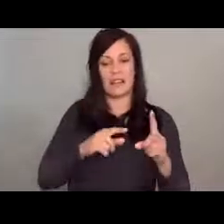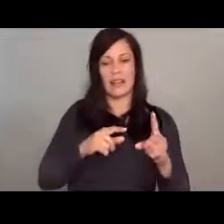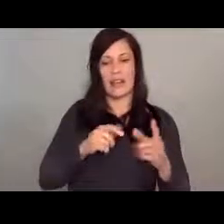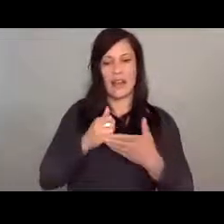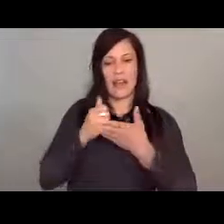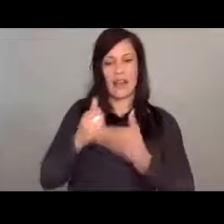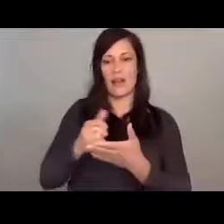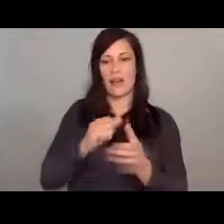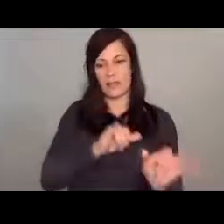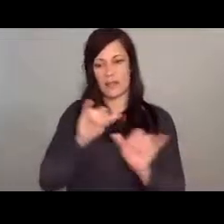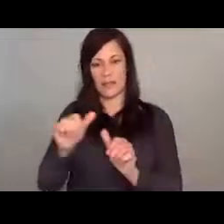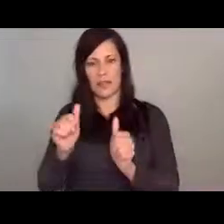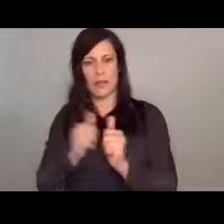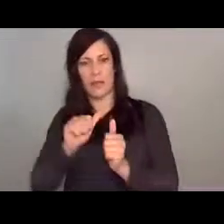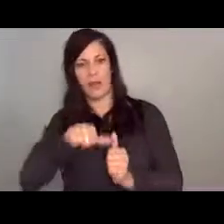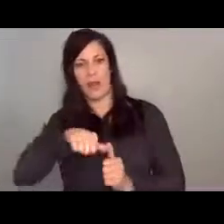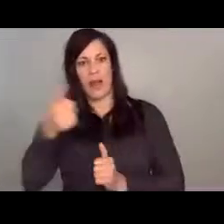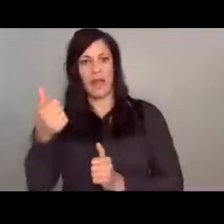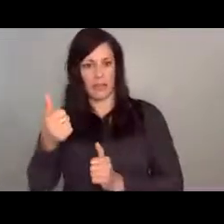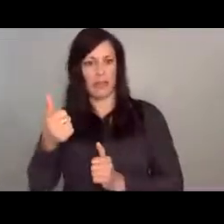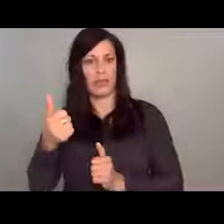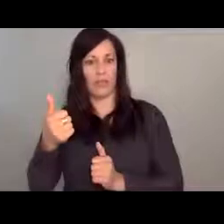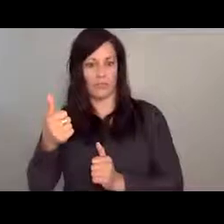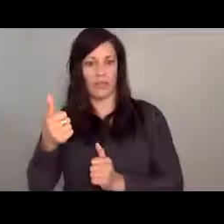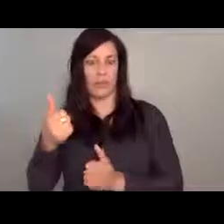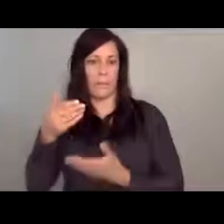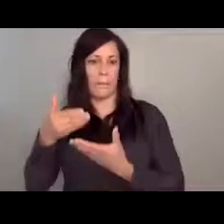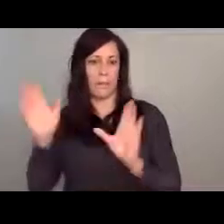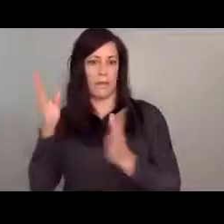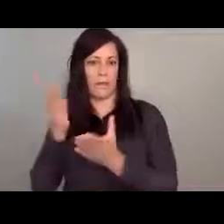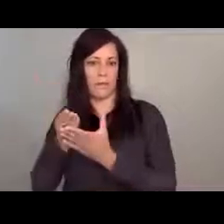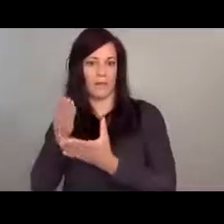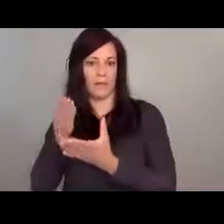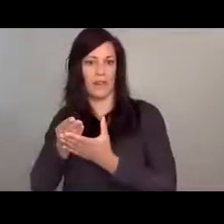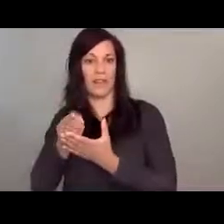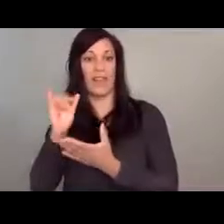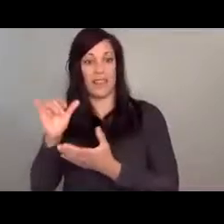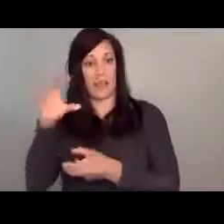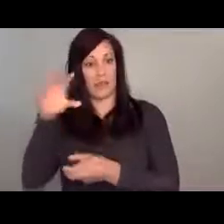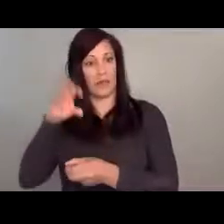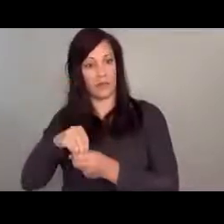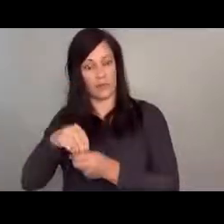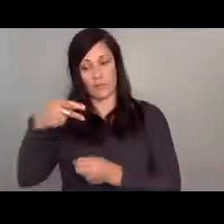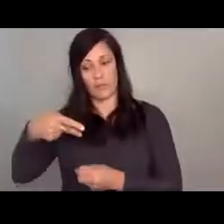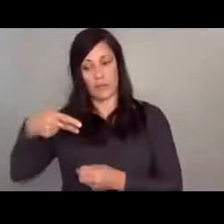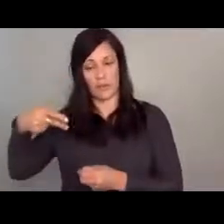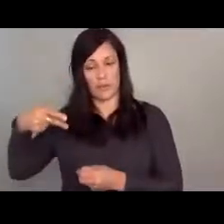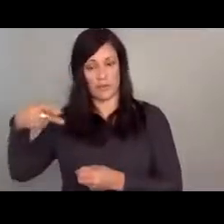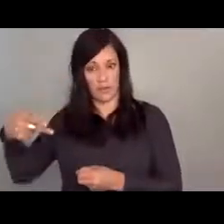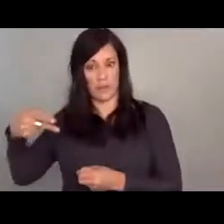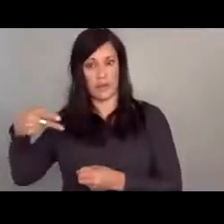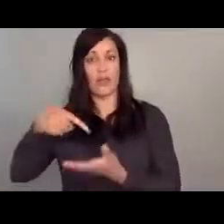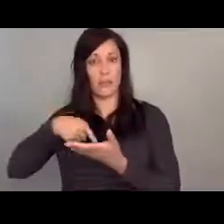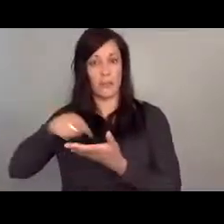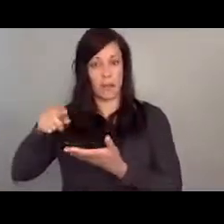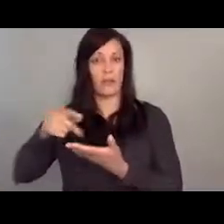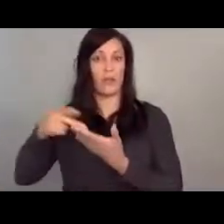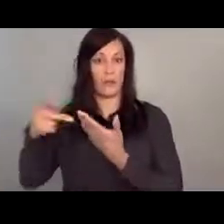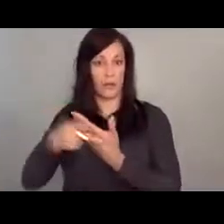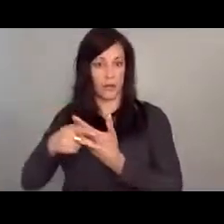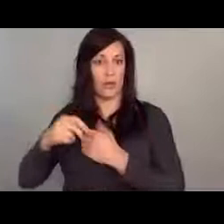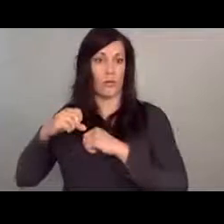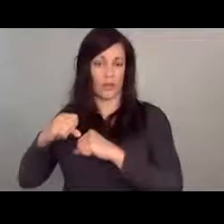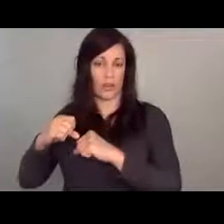funding sources, and that does include Paycheck Protection Program funds? So I can attest to that. I'll say